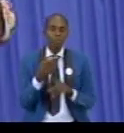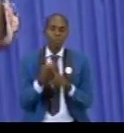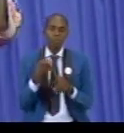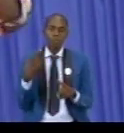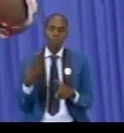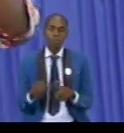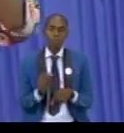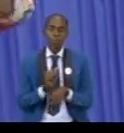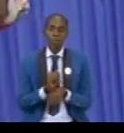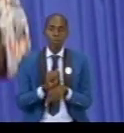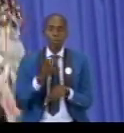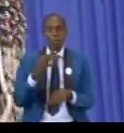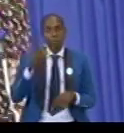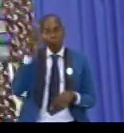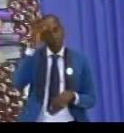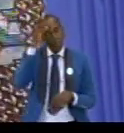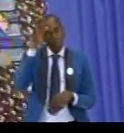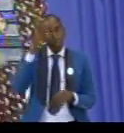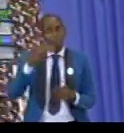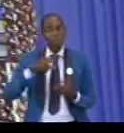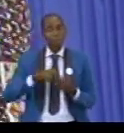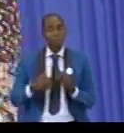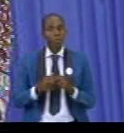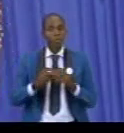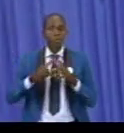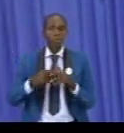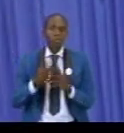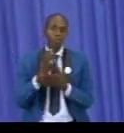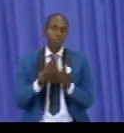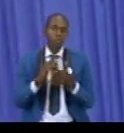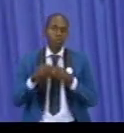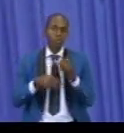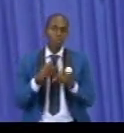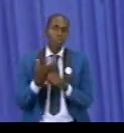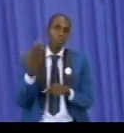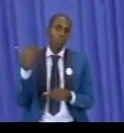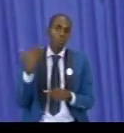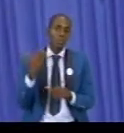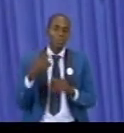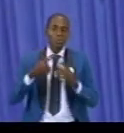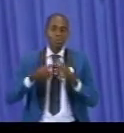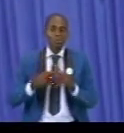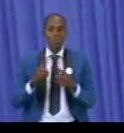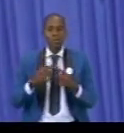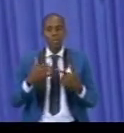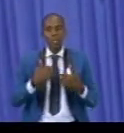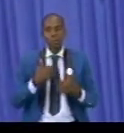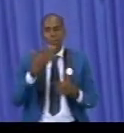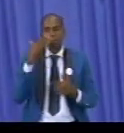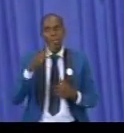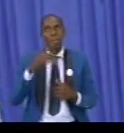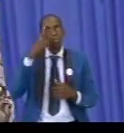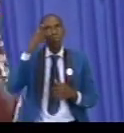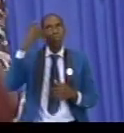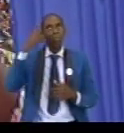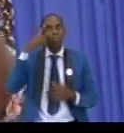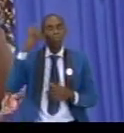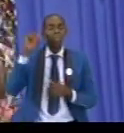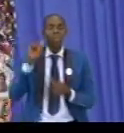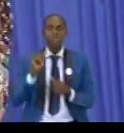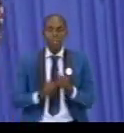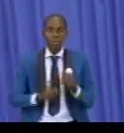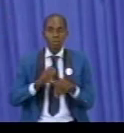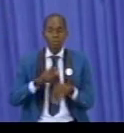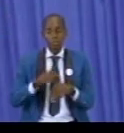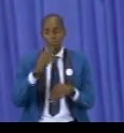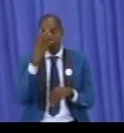My problem started some years ago. I started having bad dreams here and there, nearly every day. If I sleep in